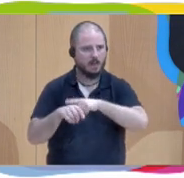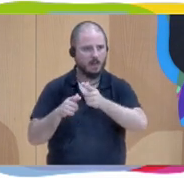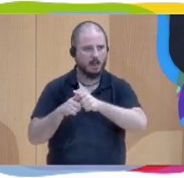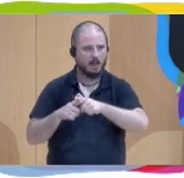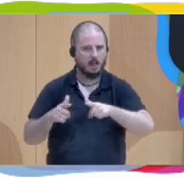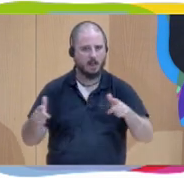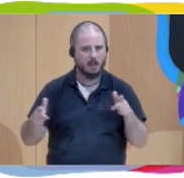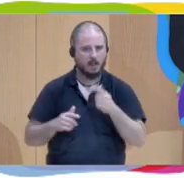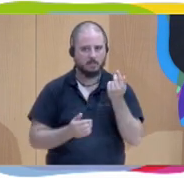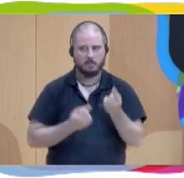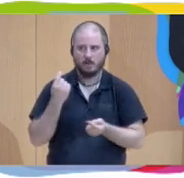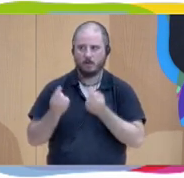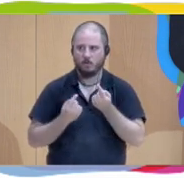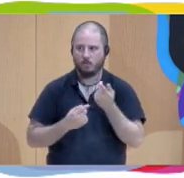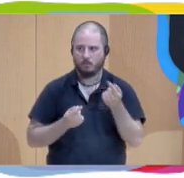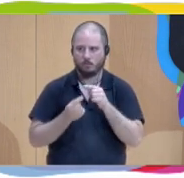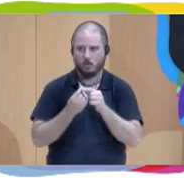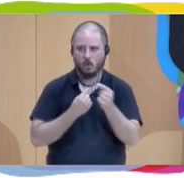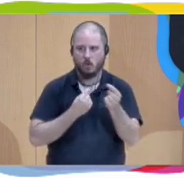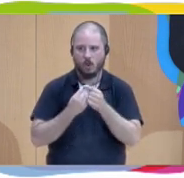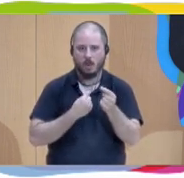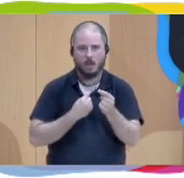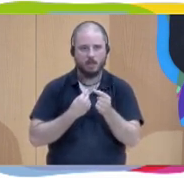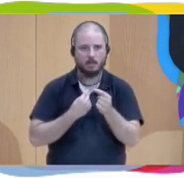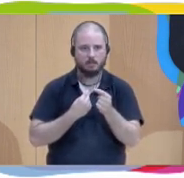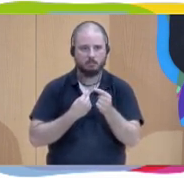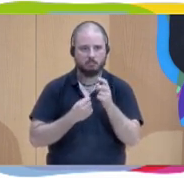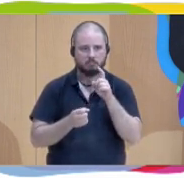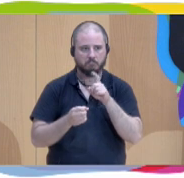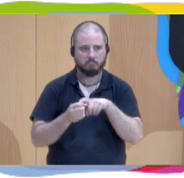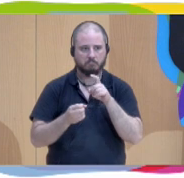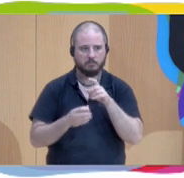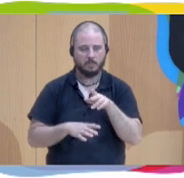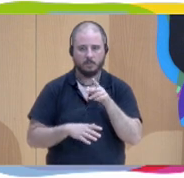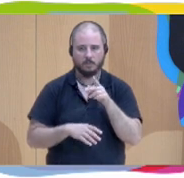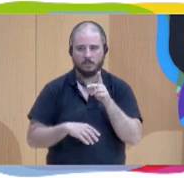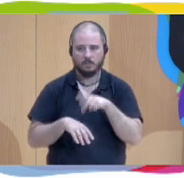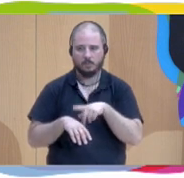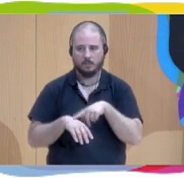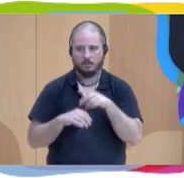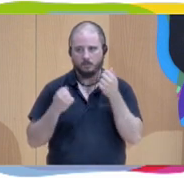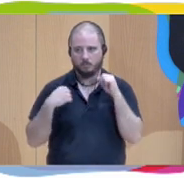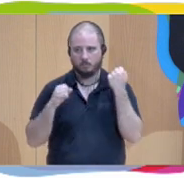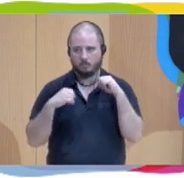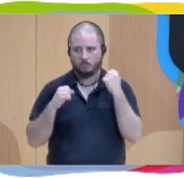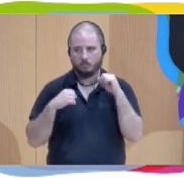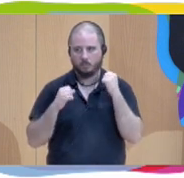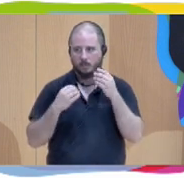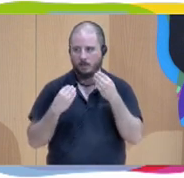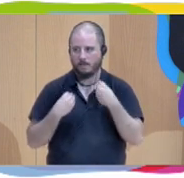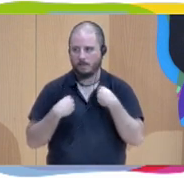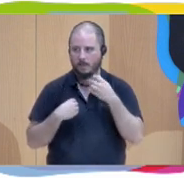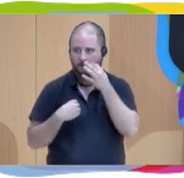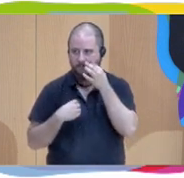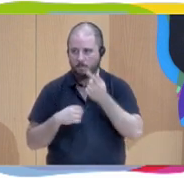And the participants also wanted to have more time to practice in real life. And quite many were